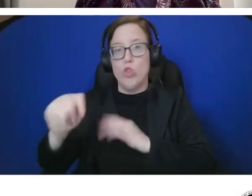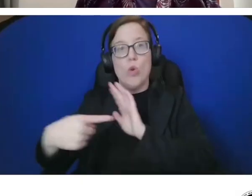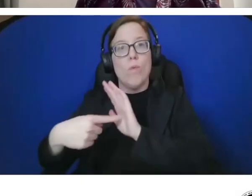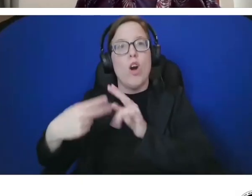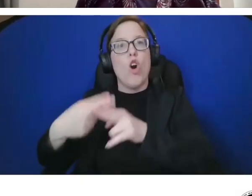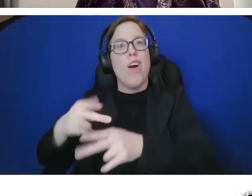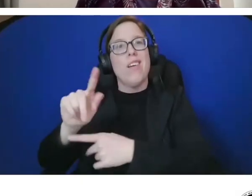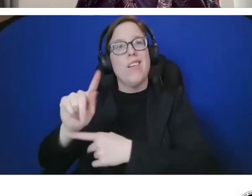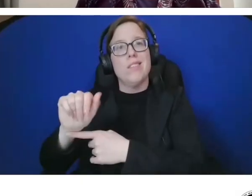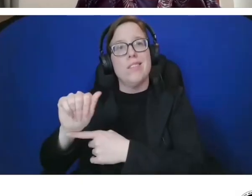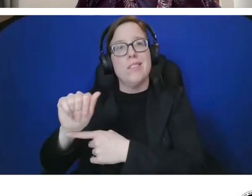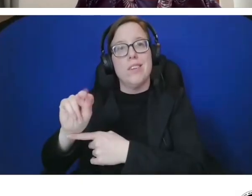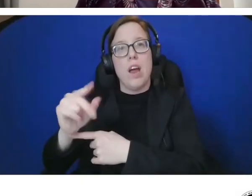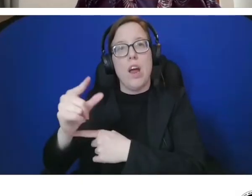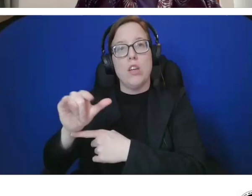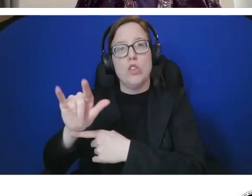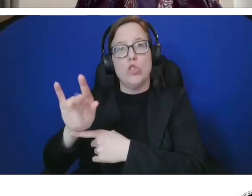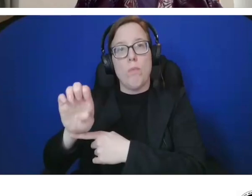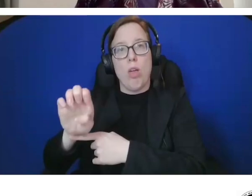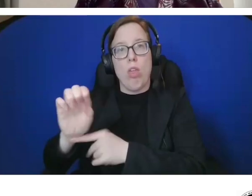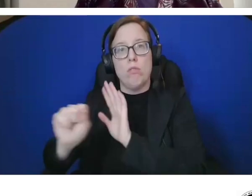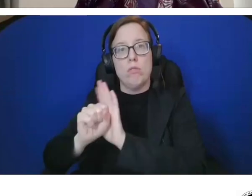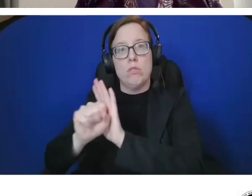some people call tangible symbols.